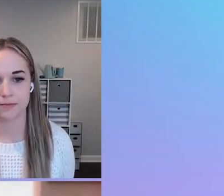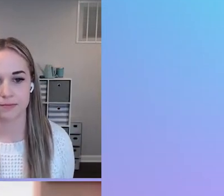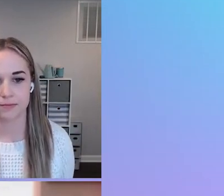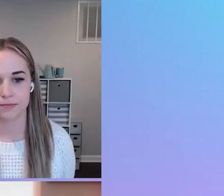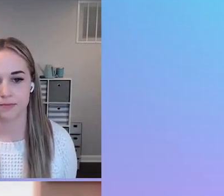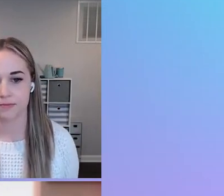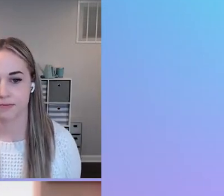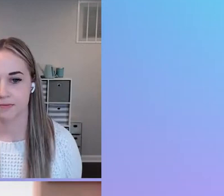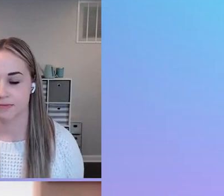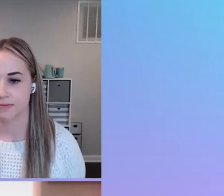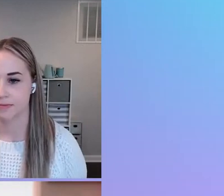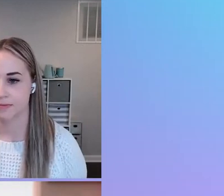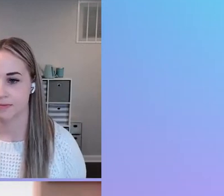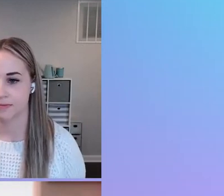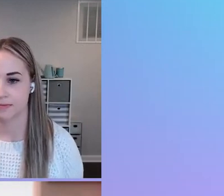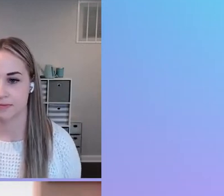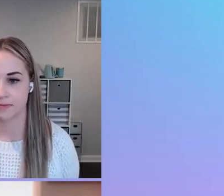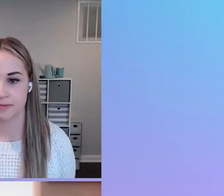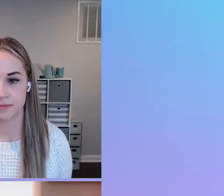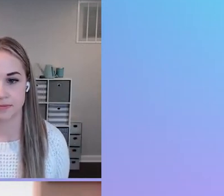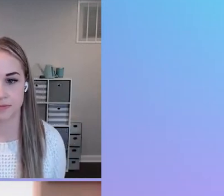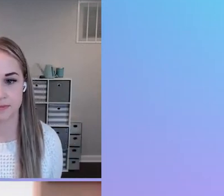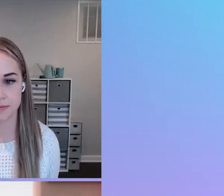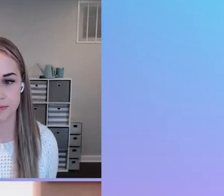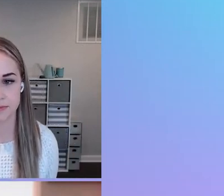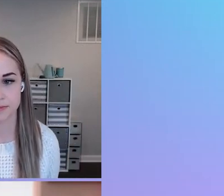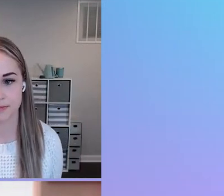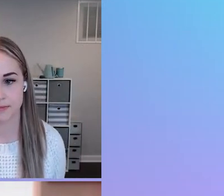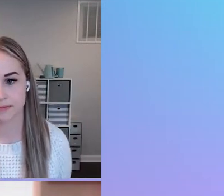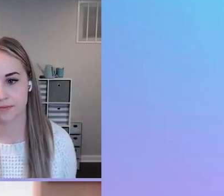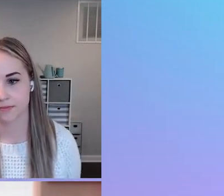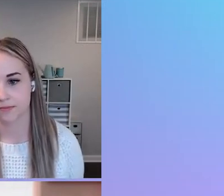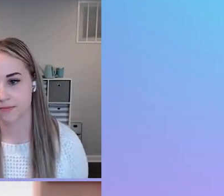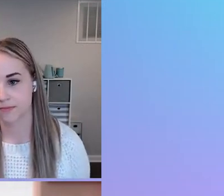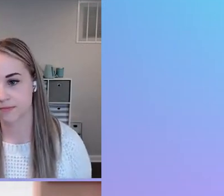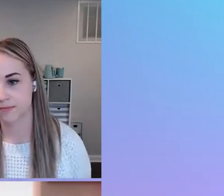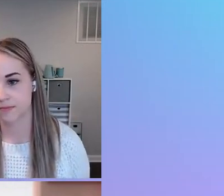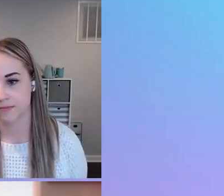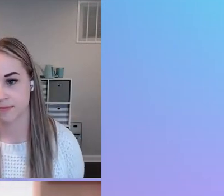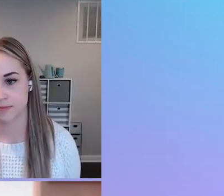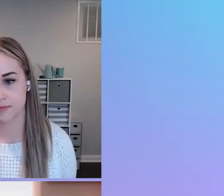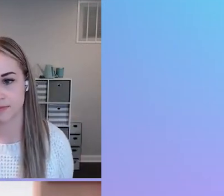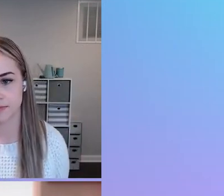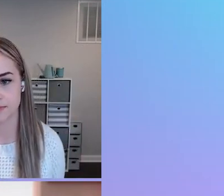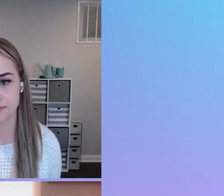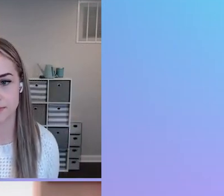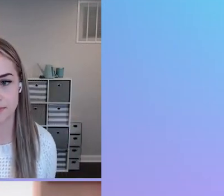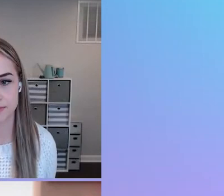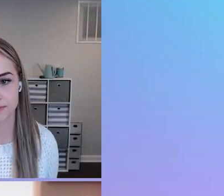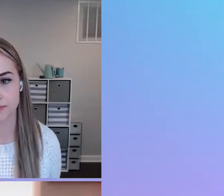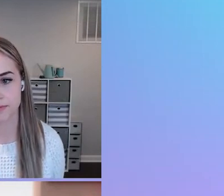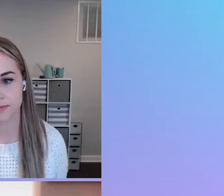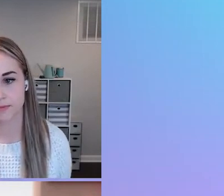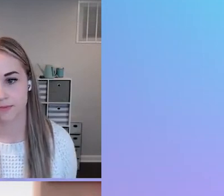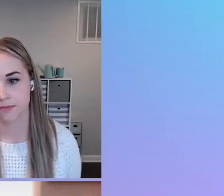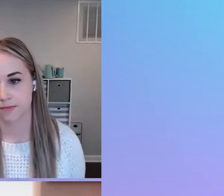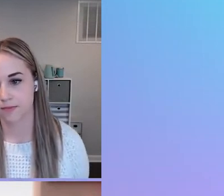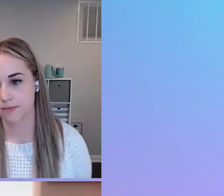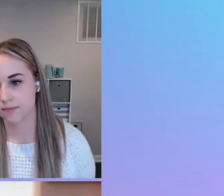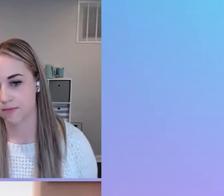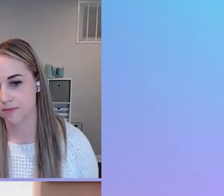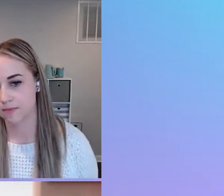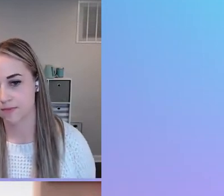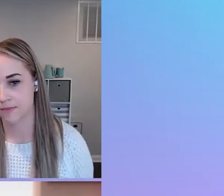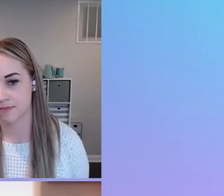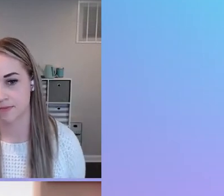come together and to feel like they're in an environment where they feel supported. So that's number